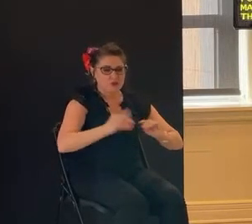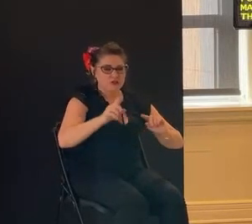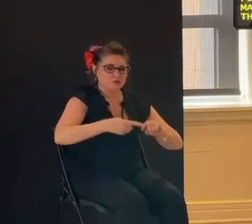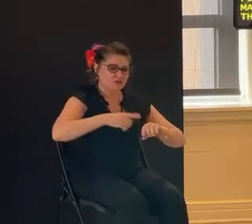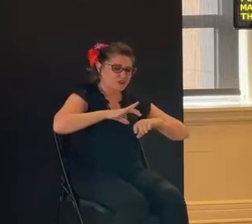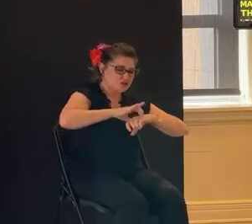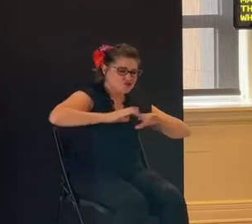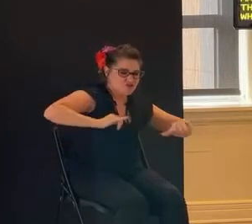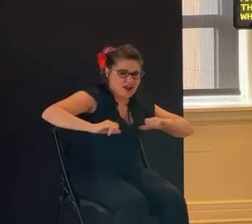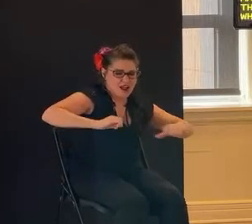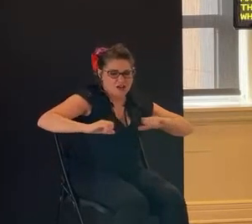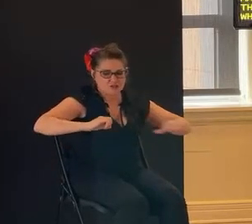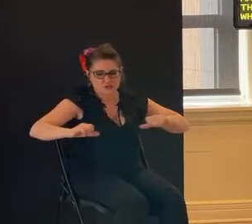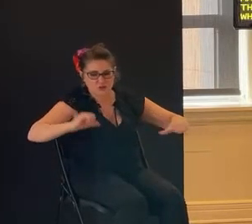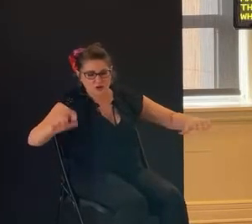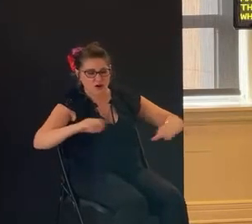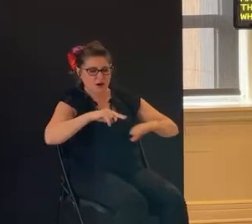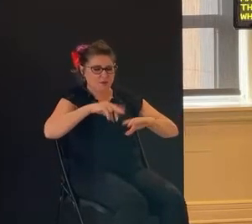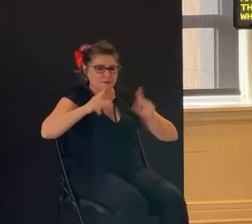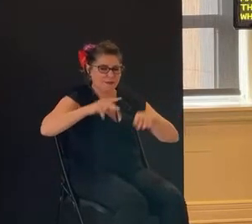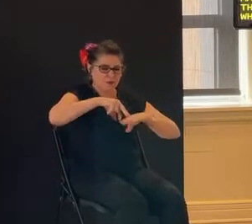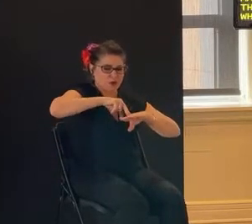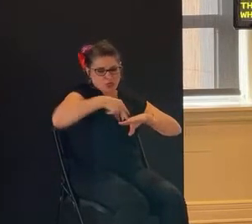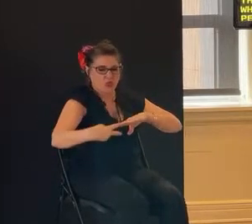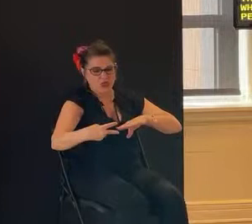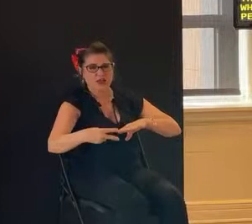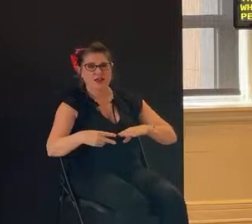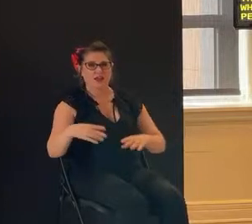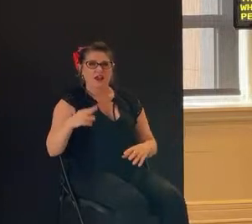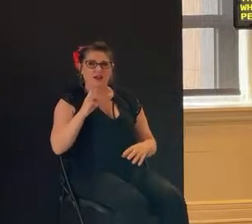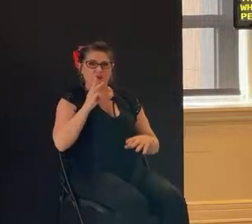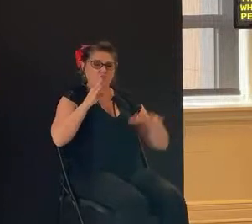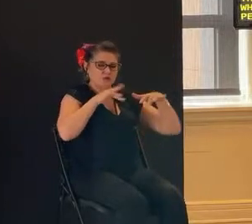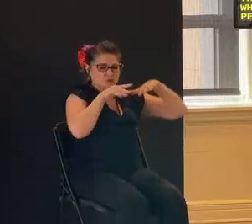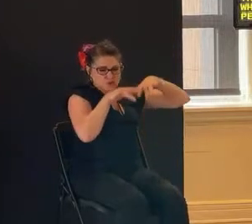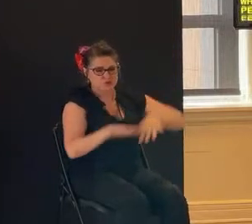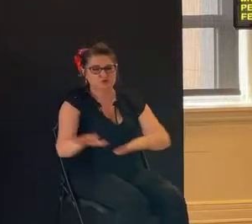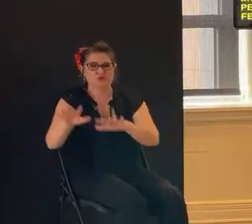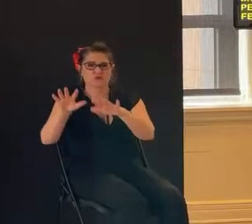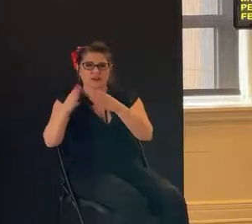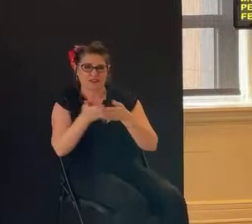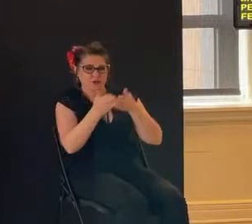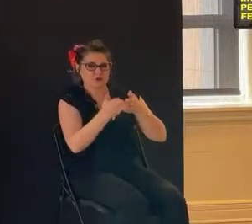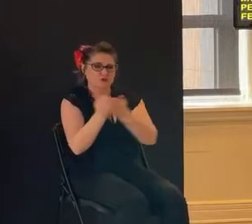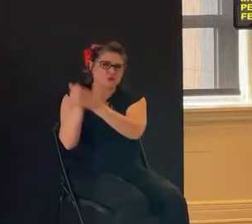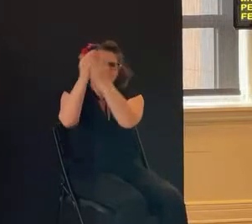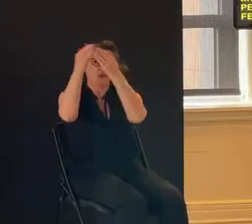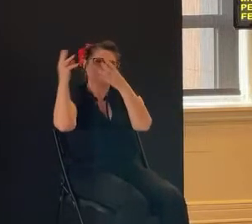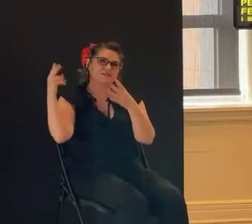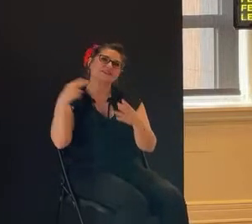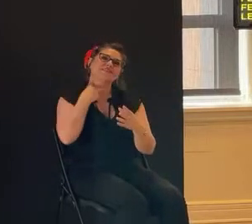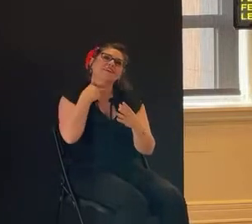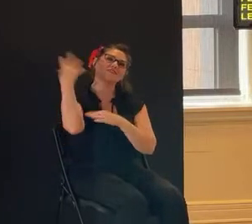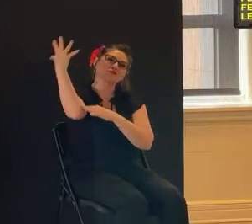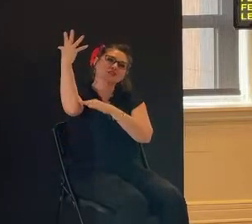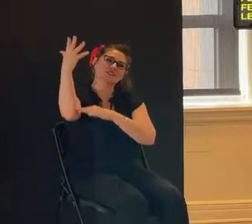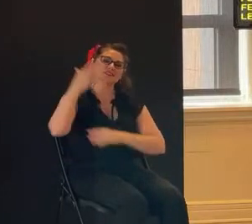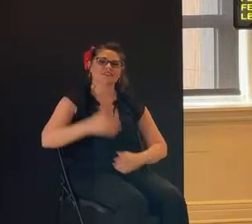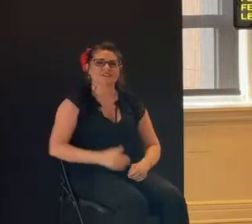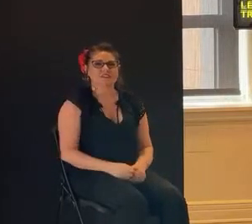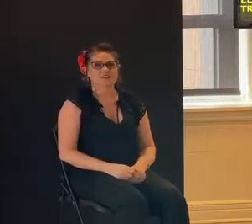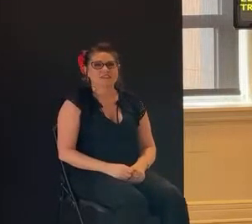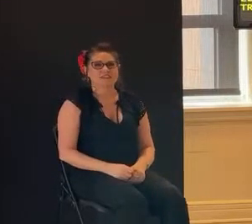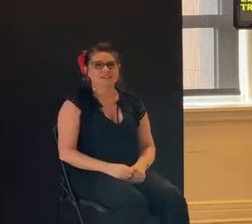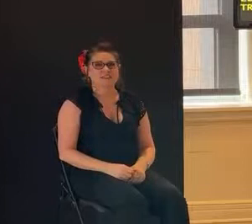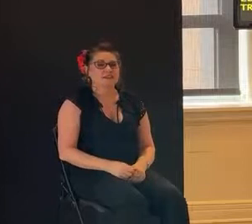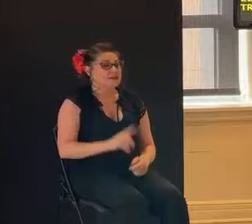hard that people were knocked off their feet and the water rushed in and left canoes tangled in the treetops. But by the